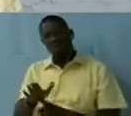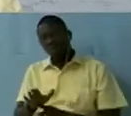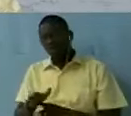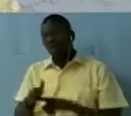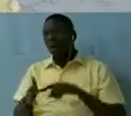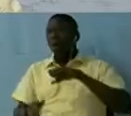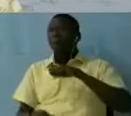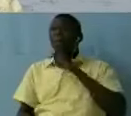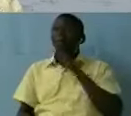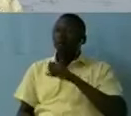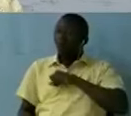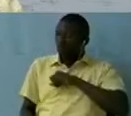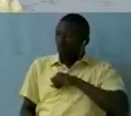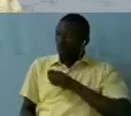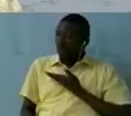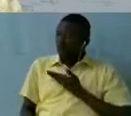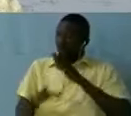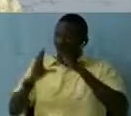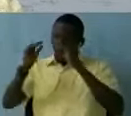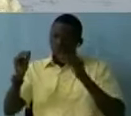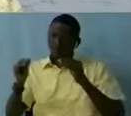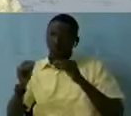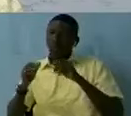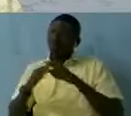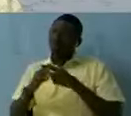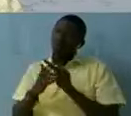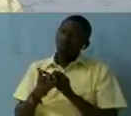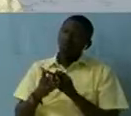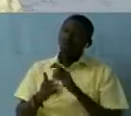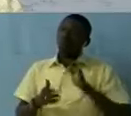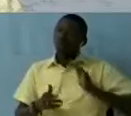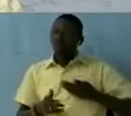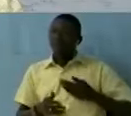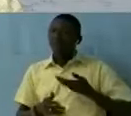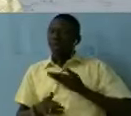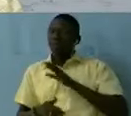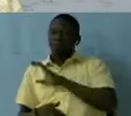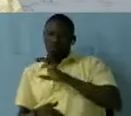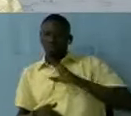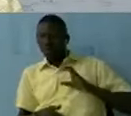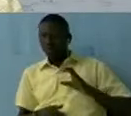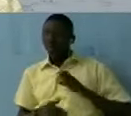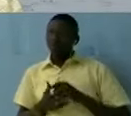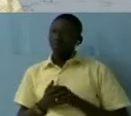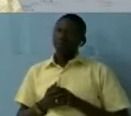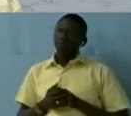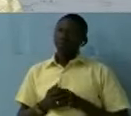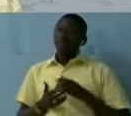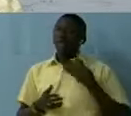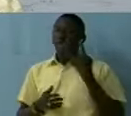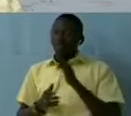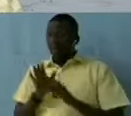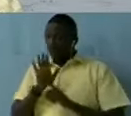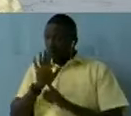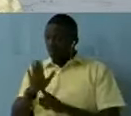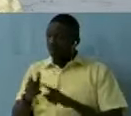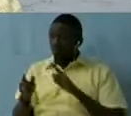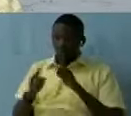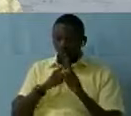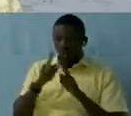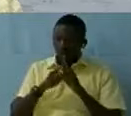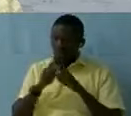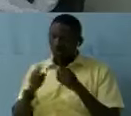or a woman ngo bu wasi ku ka cha ka tandalo ko ko nyelo ko bu kenche mo bija and if I start